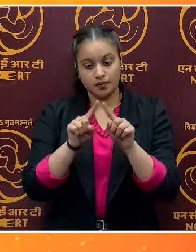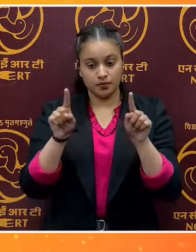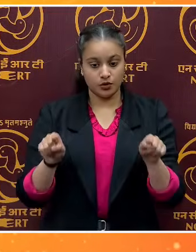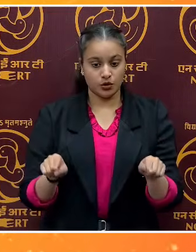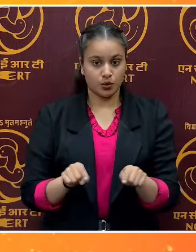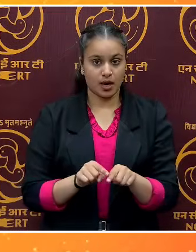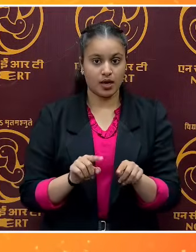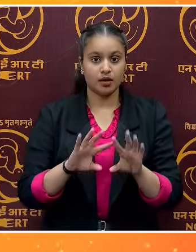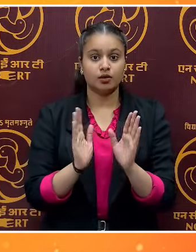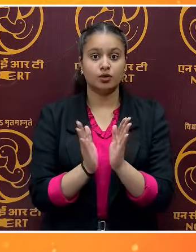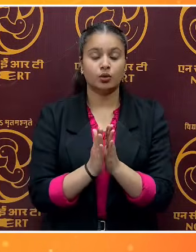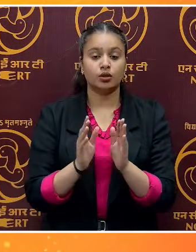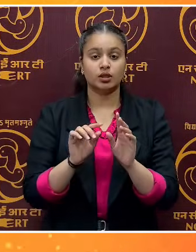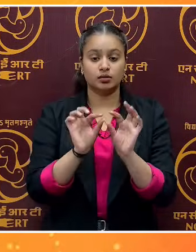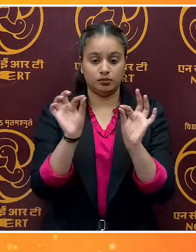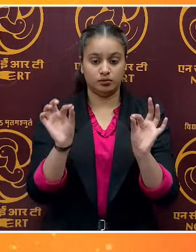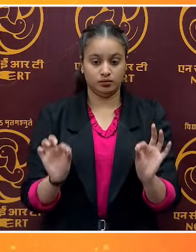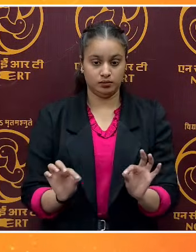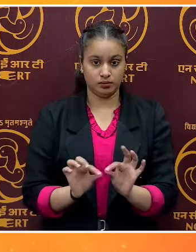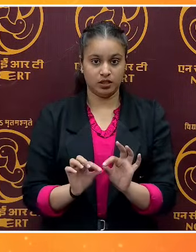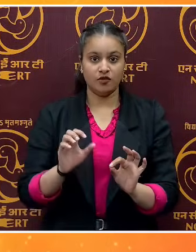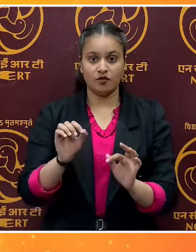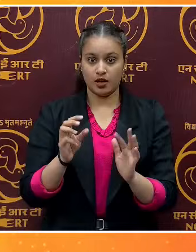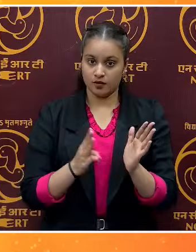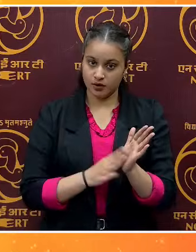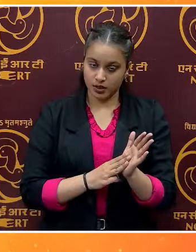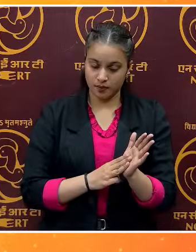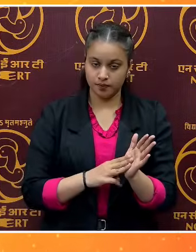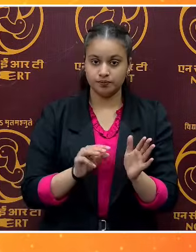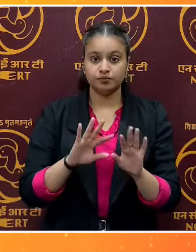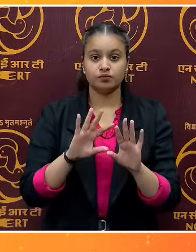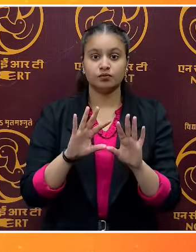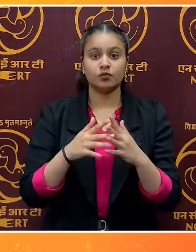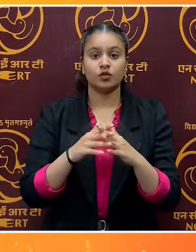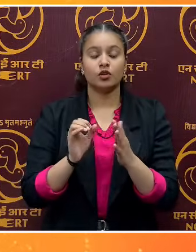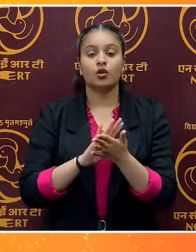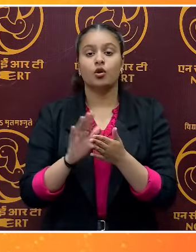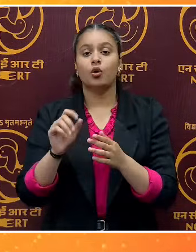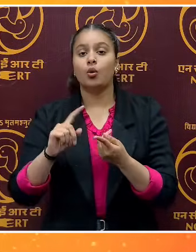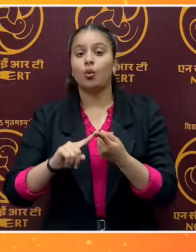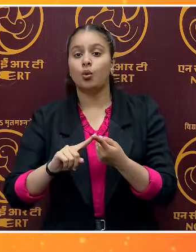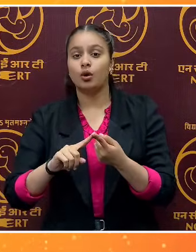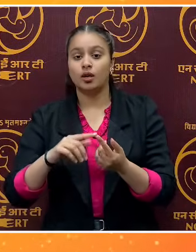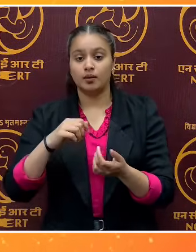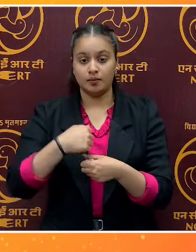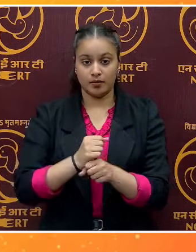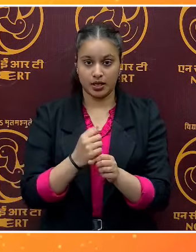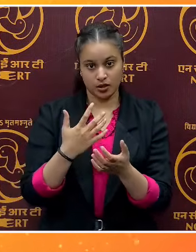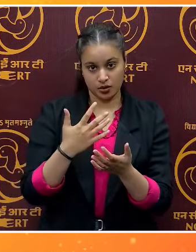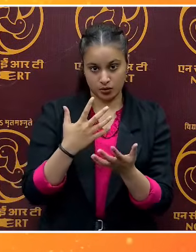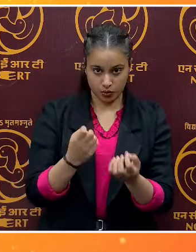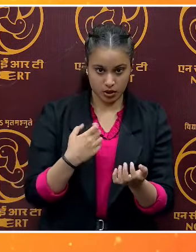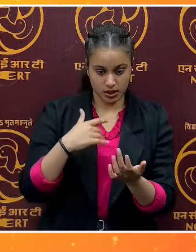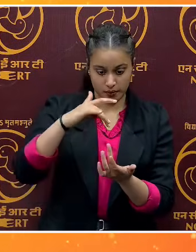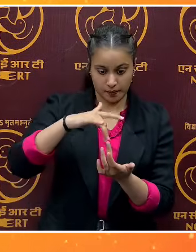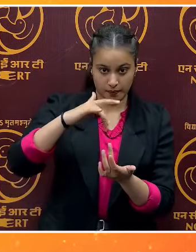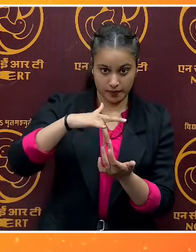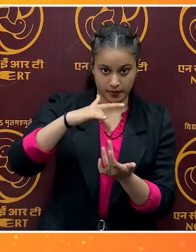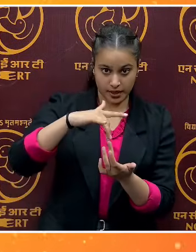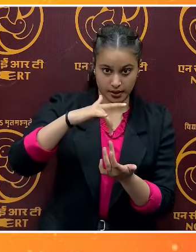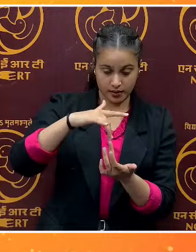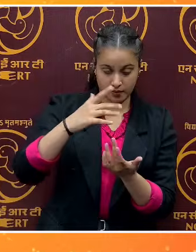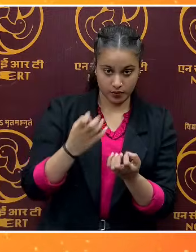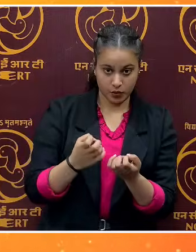5 centimeters. Now, to make a hole exactly in the center, I mean center of the